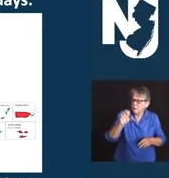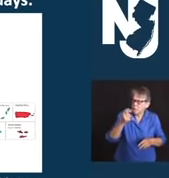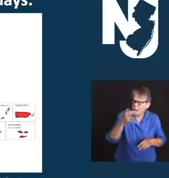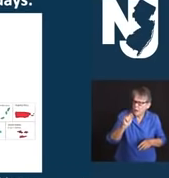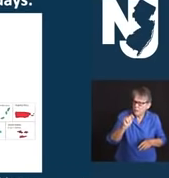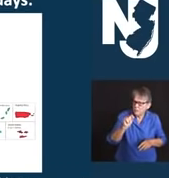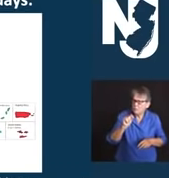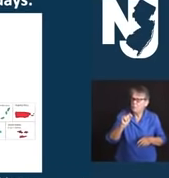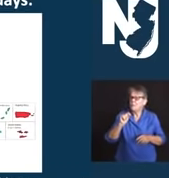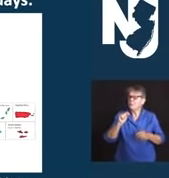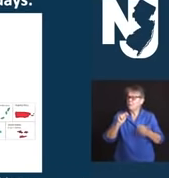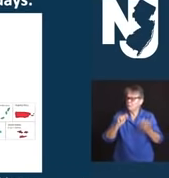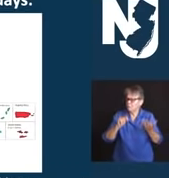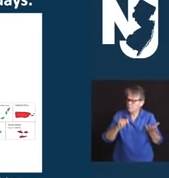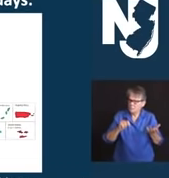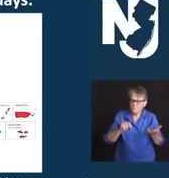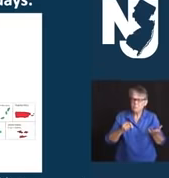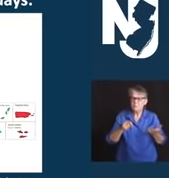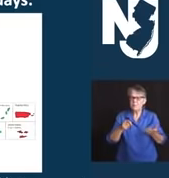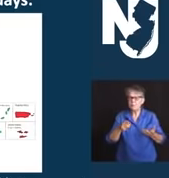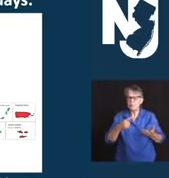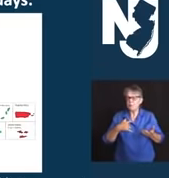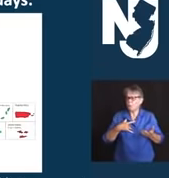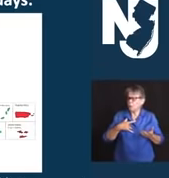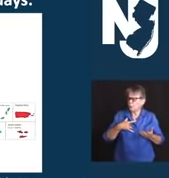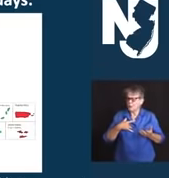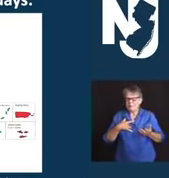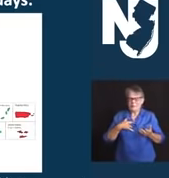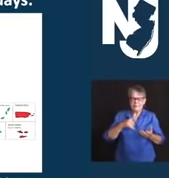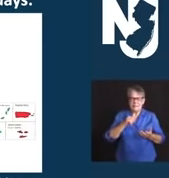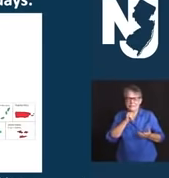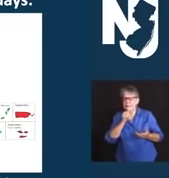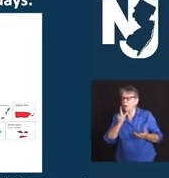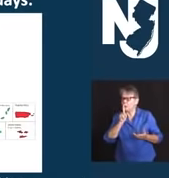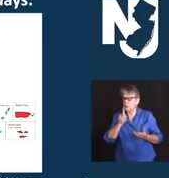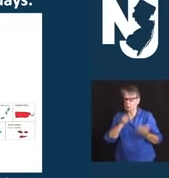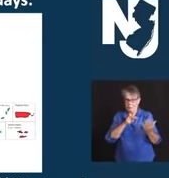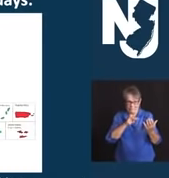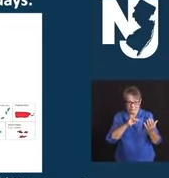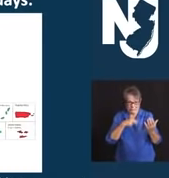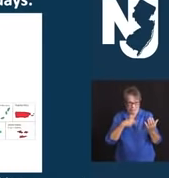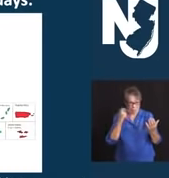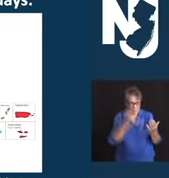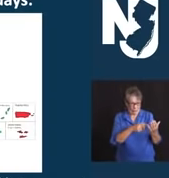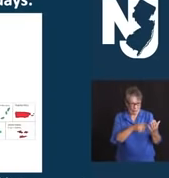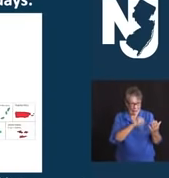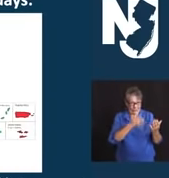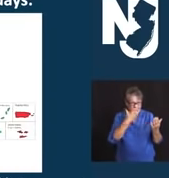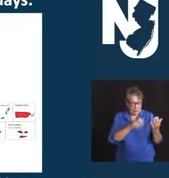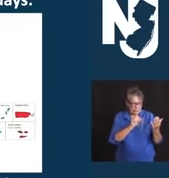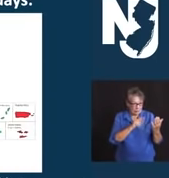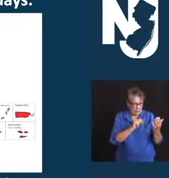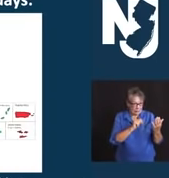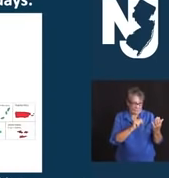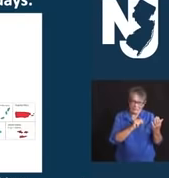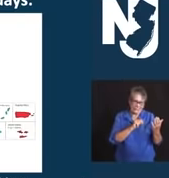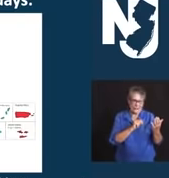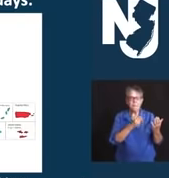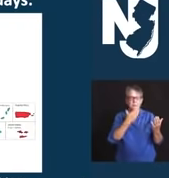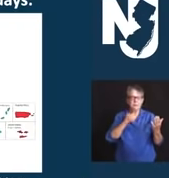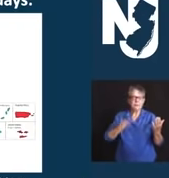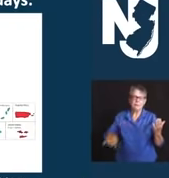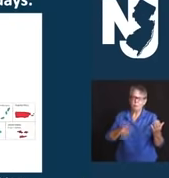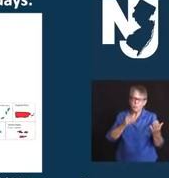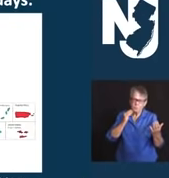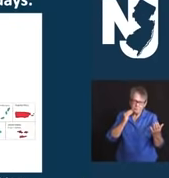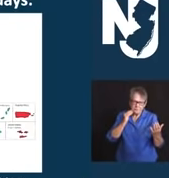your smartphone to fill out the Department of Health's travel survey, which is available through this page. We continue to ask everyone to